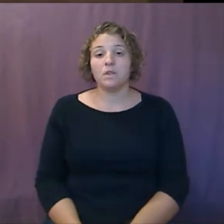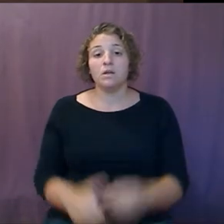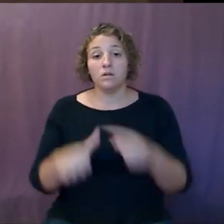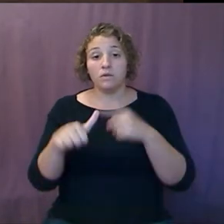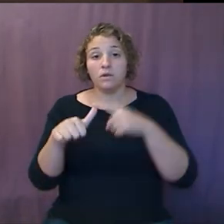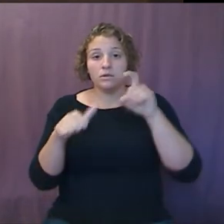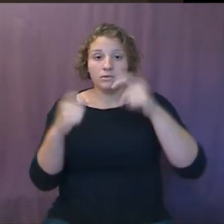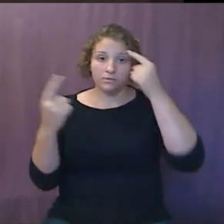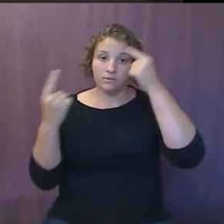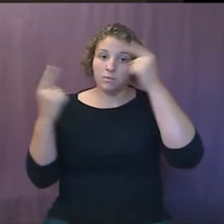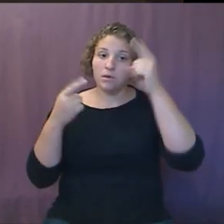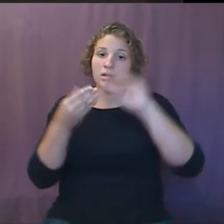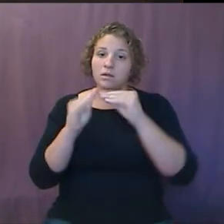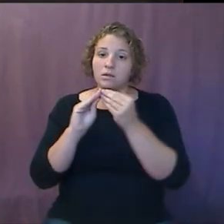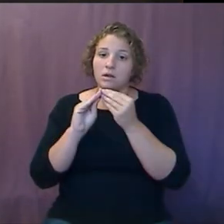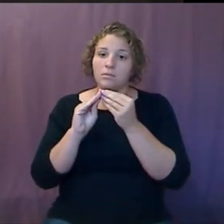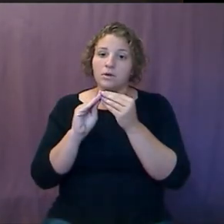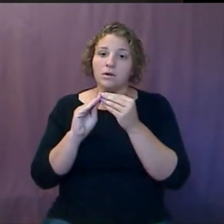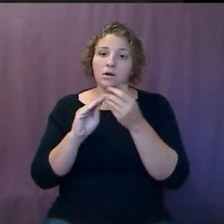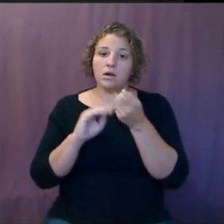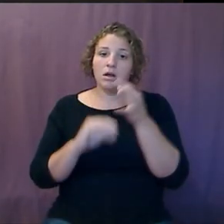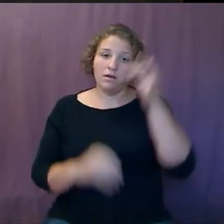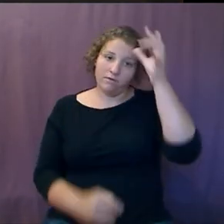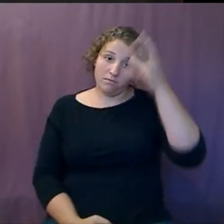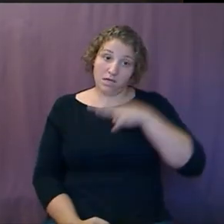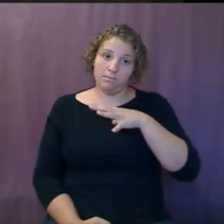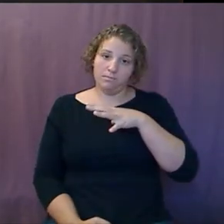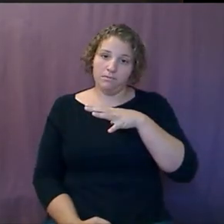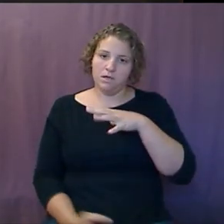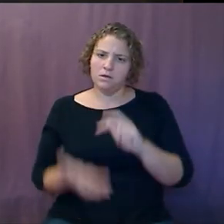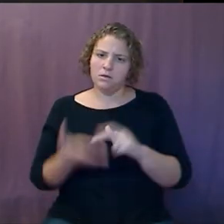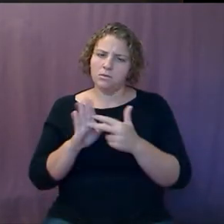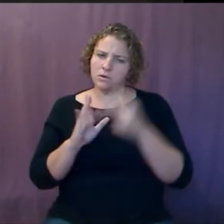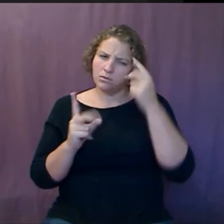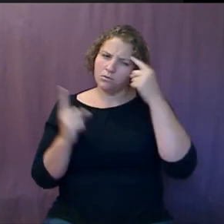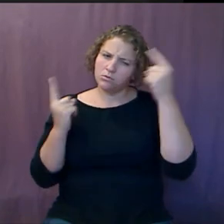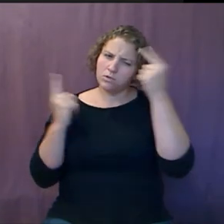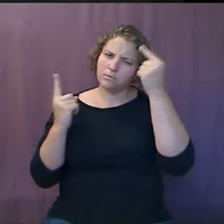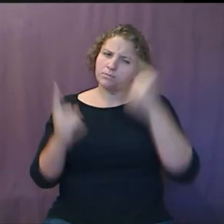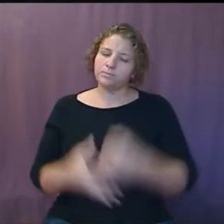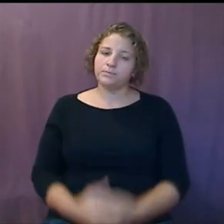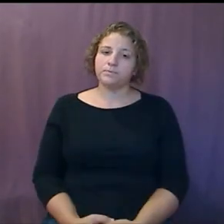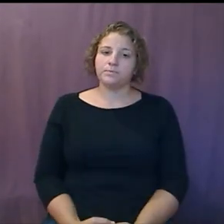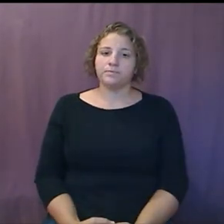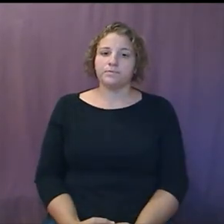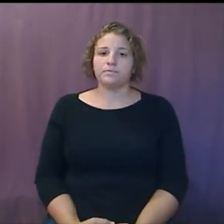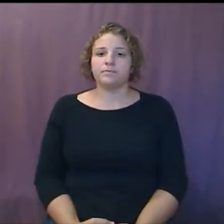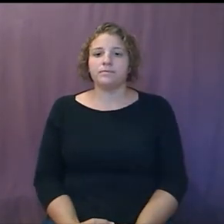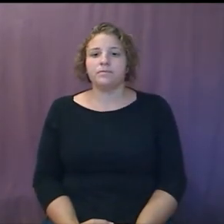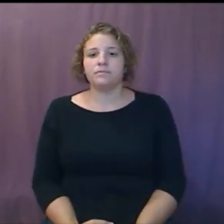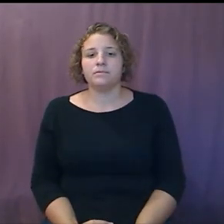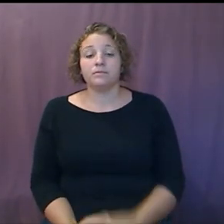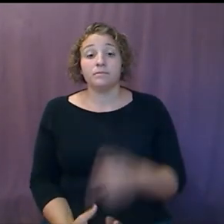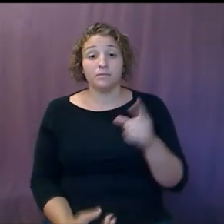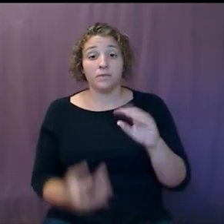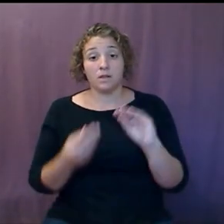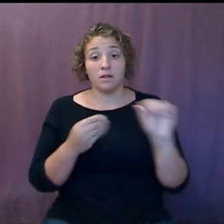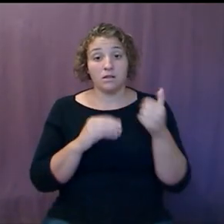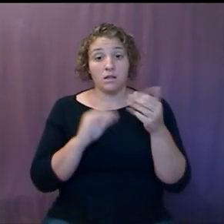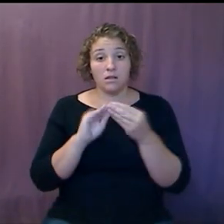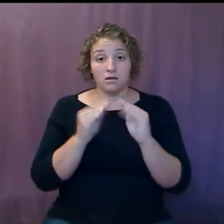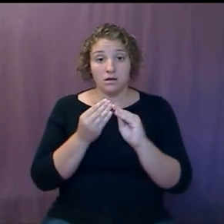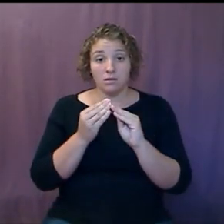that the number is the number of a man and so let's think about that here is another number